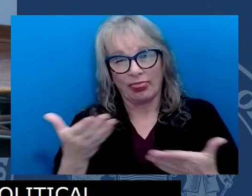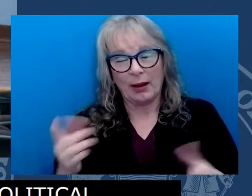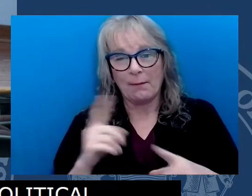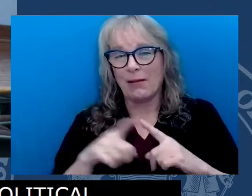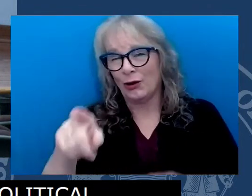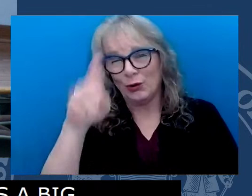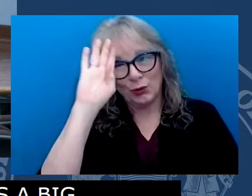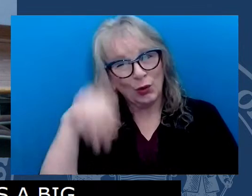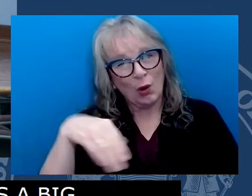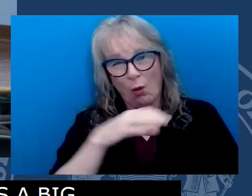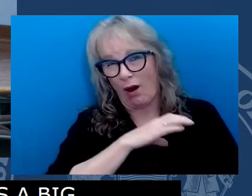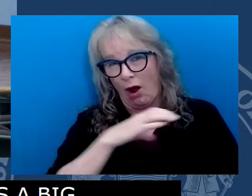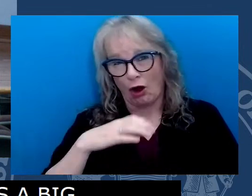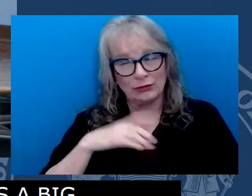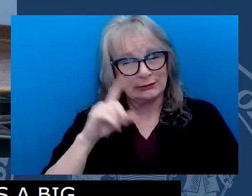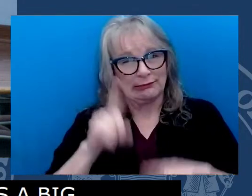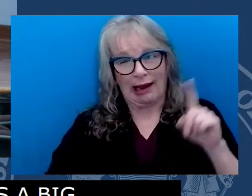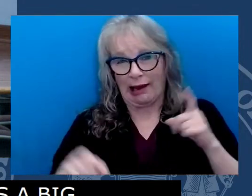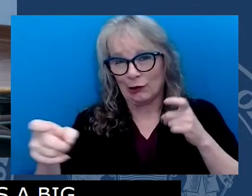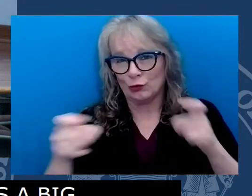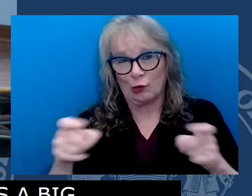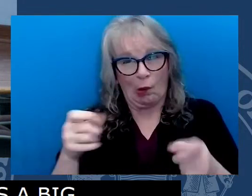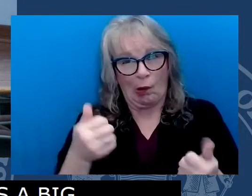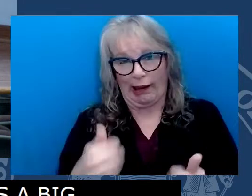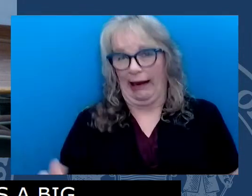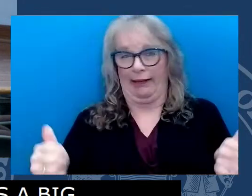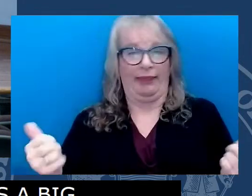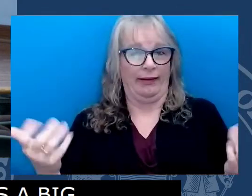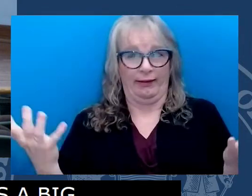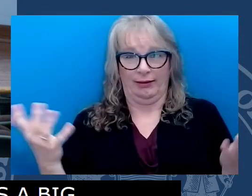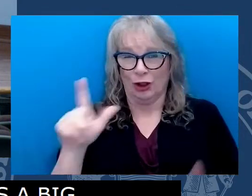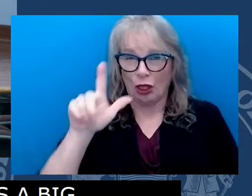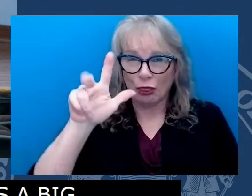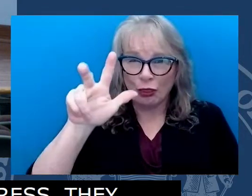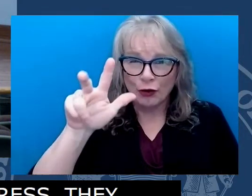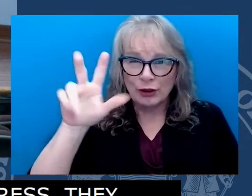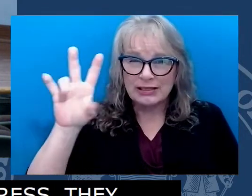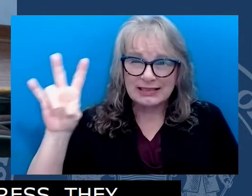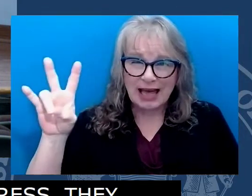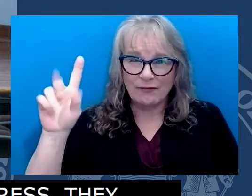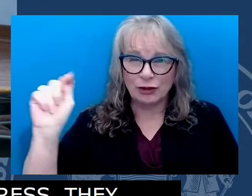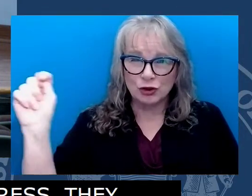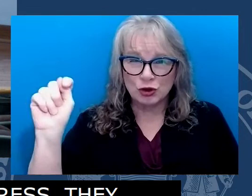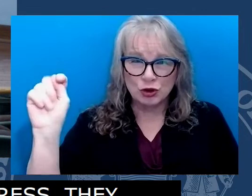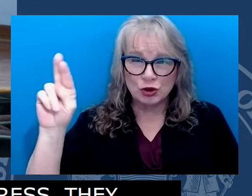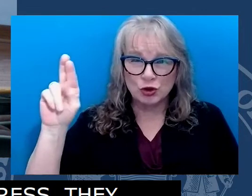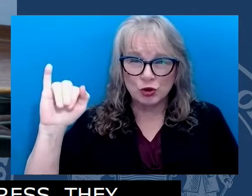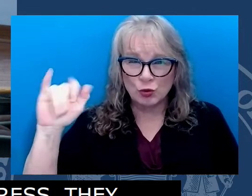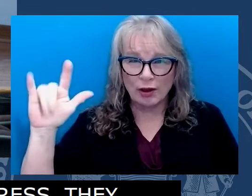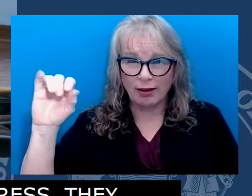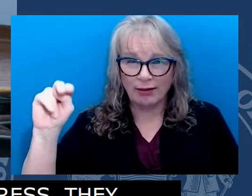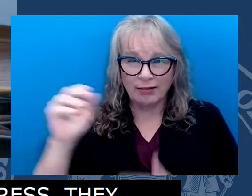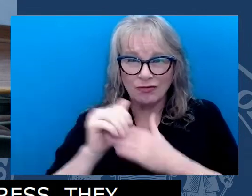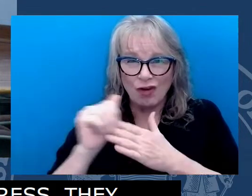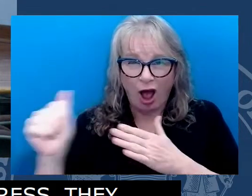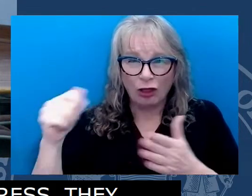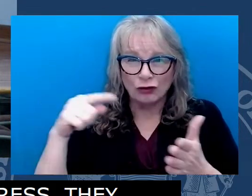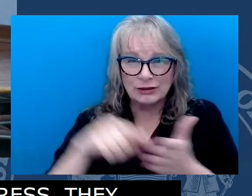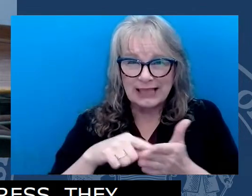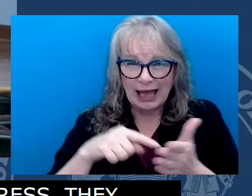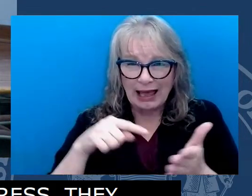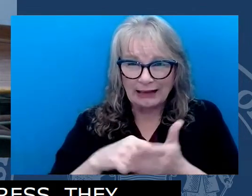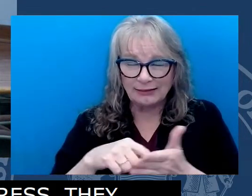under control. I mean, $37 trillion debt that they're raising, and our budget's